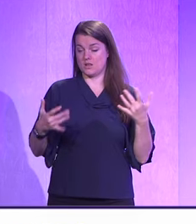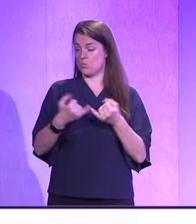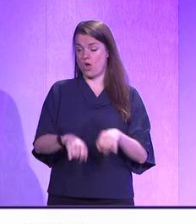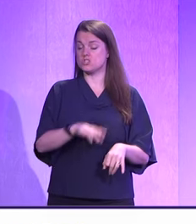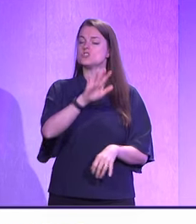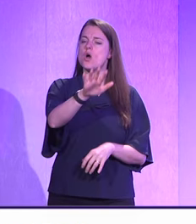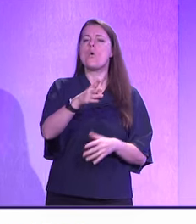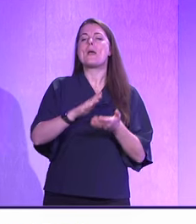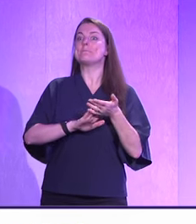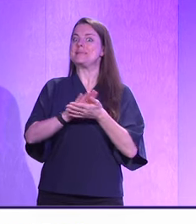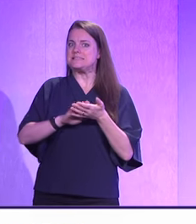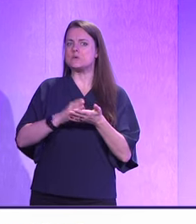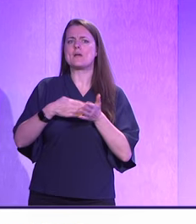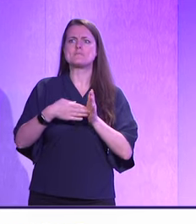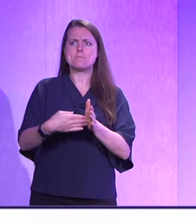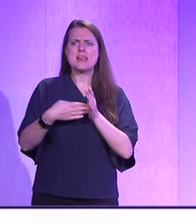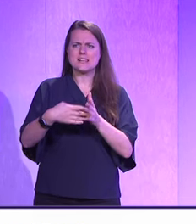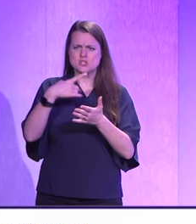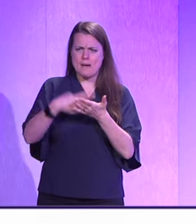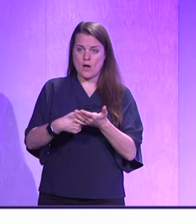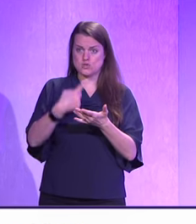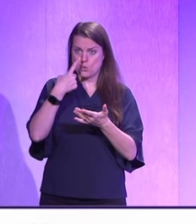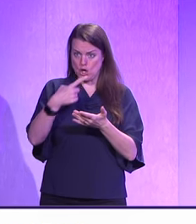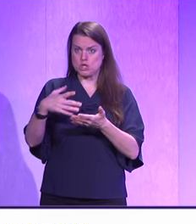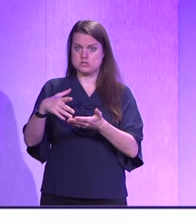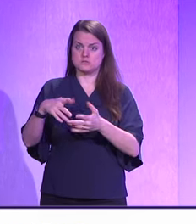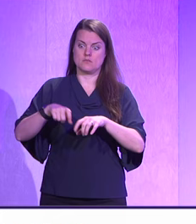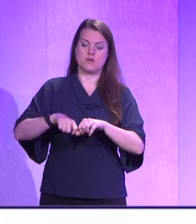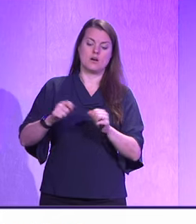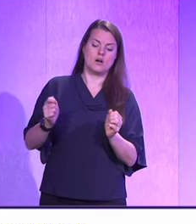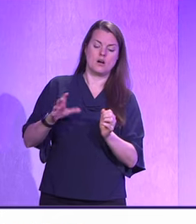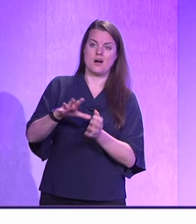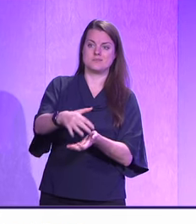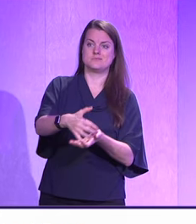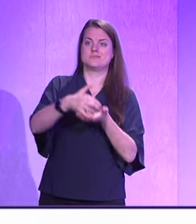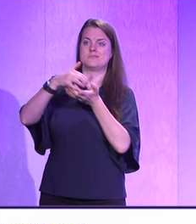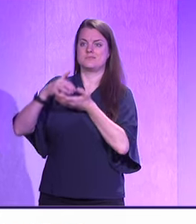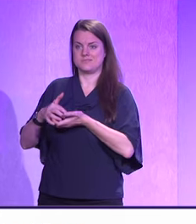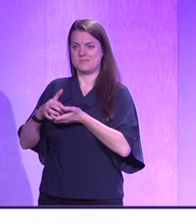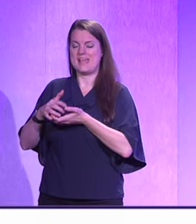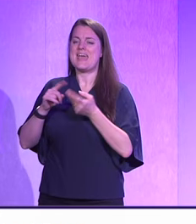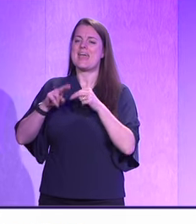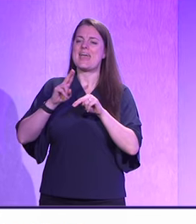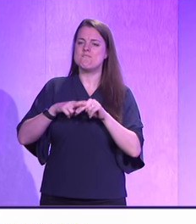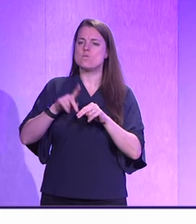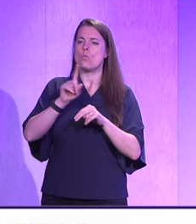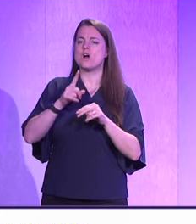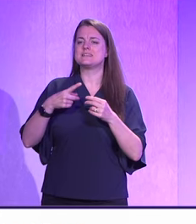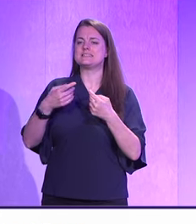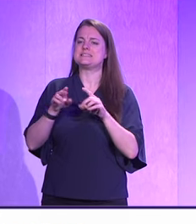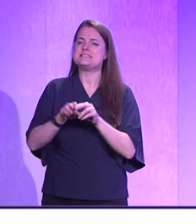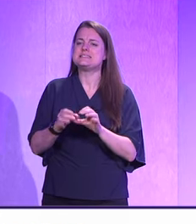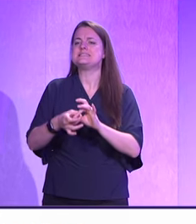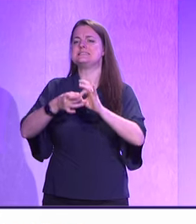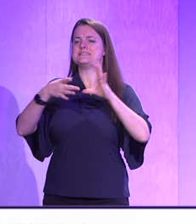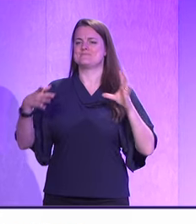millions of pounds to unlock by rethinking how we do work. We need to be decoupling things.